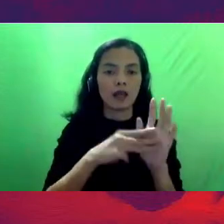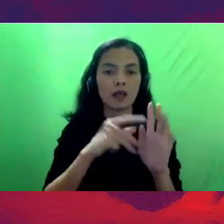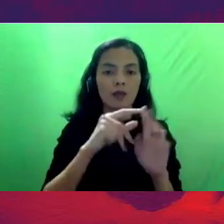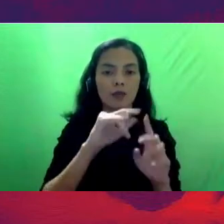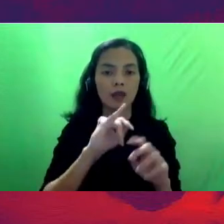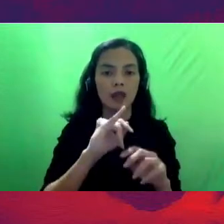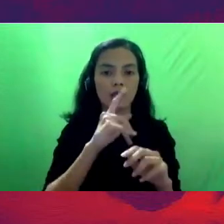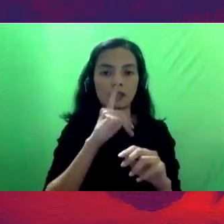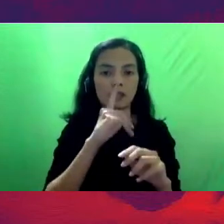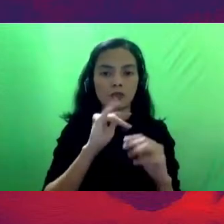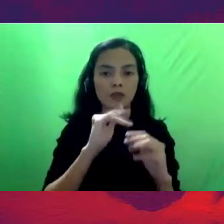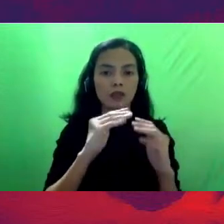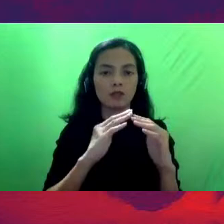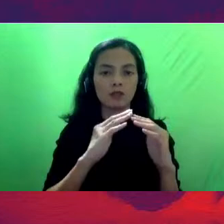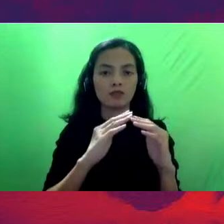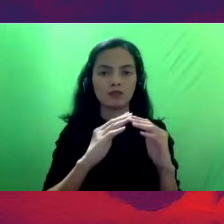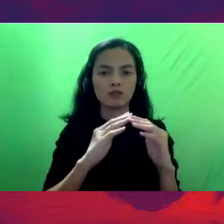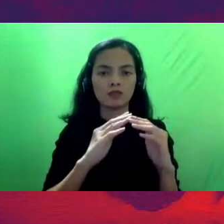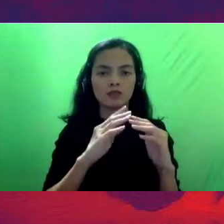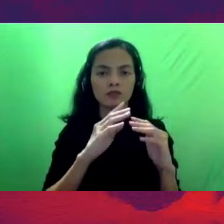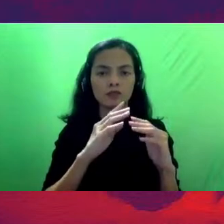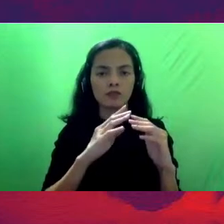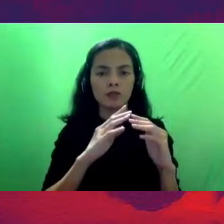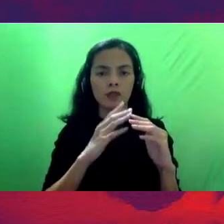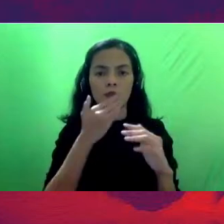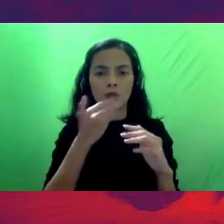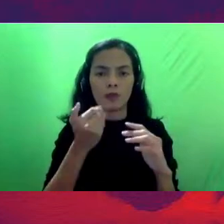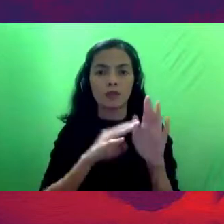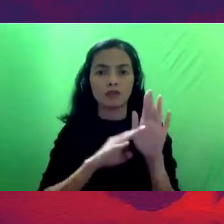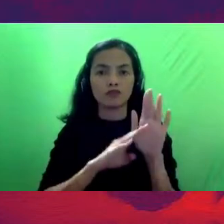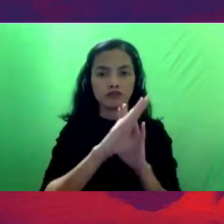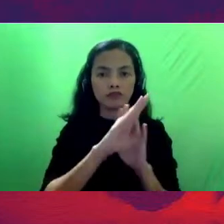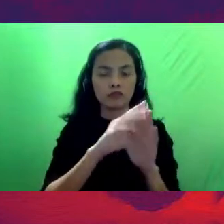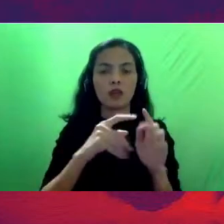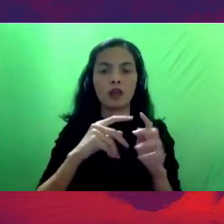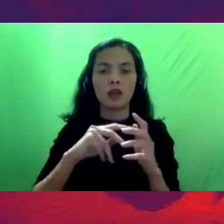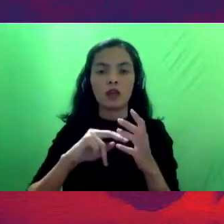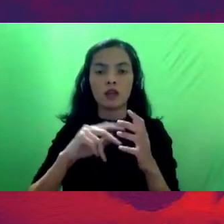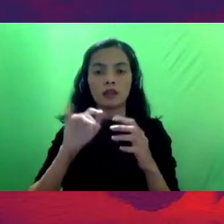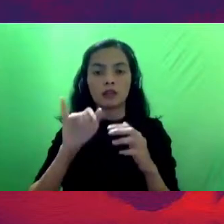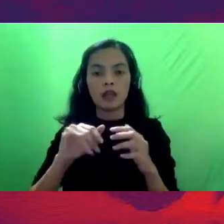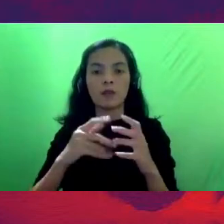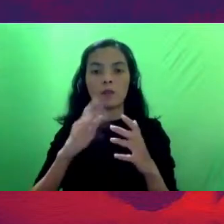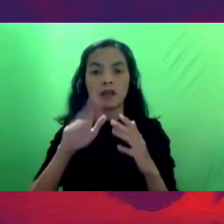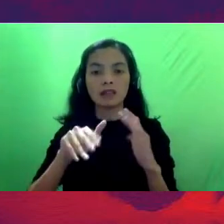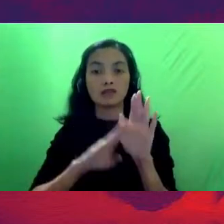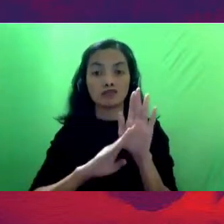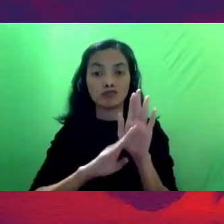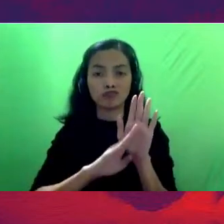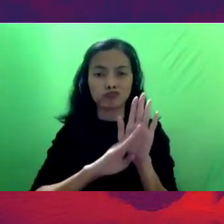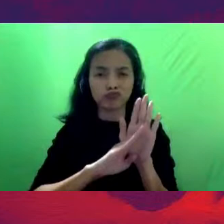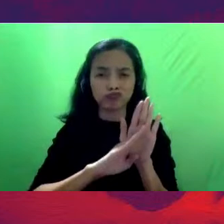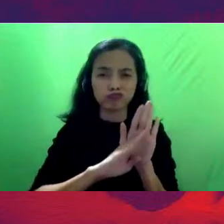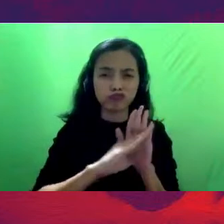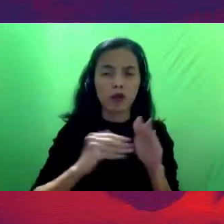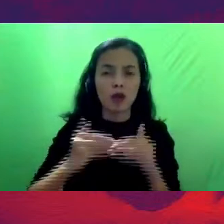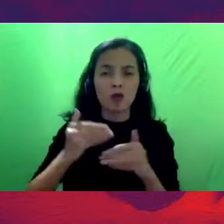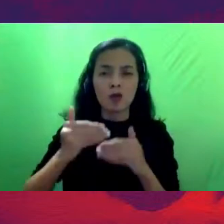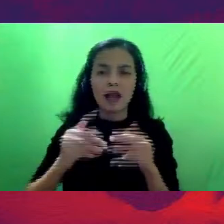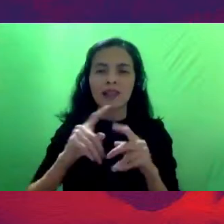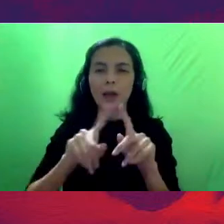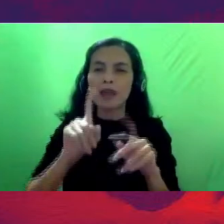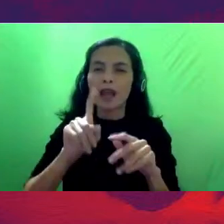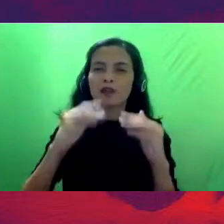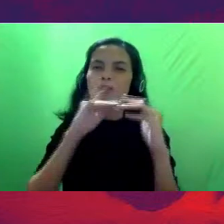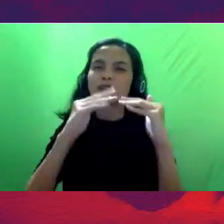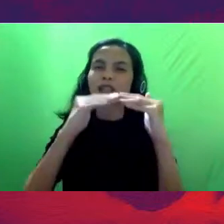significantly. Now, there is still progress and that is good, but it also says that there's a bit more to go in